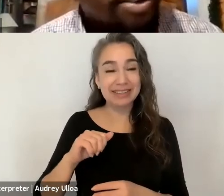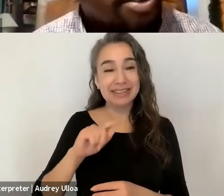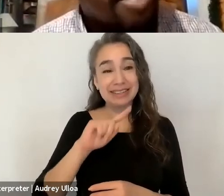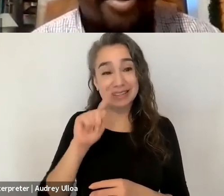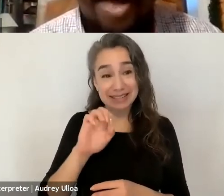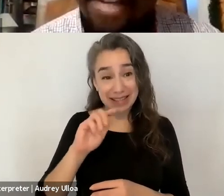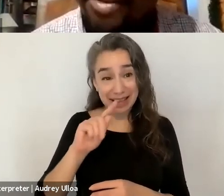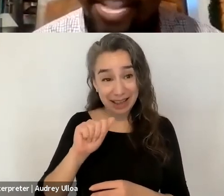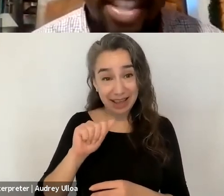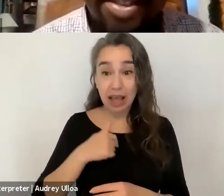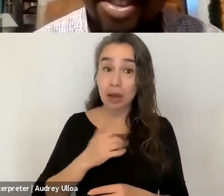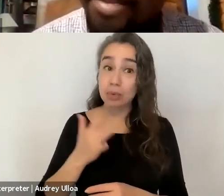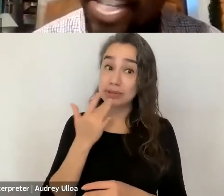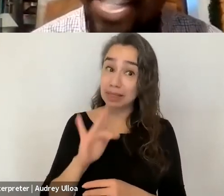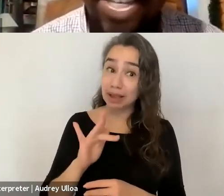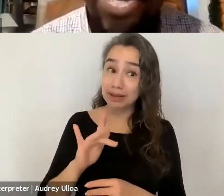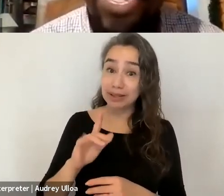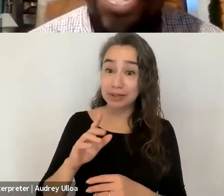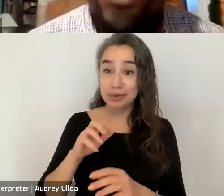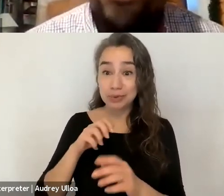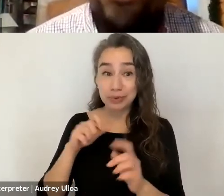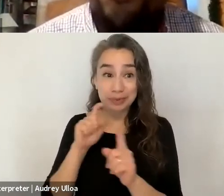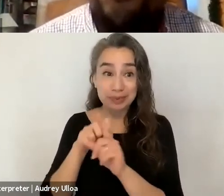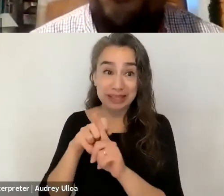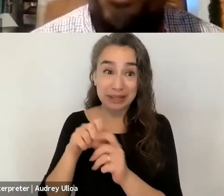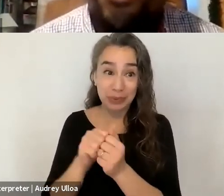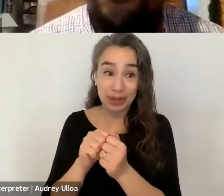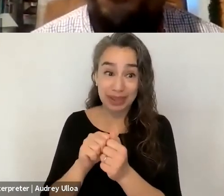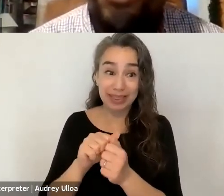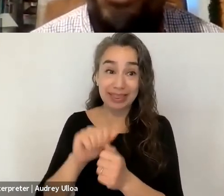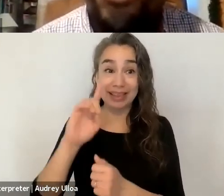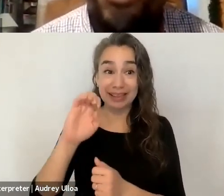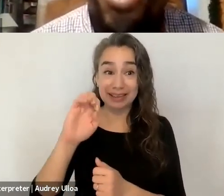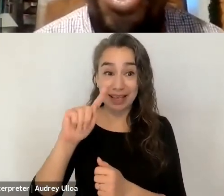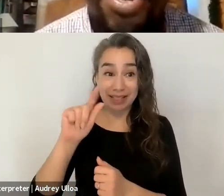And these girls around Whiteville, these Deltas are busy. So